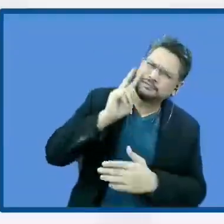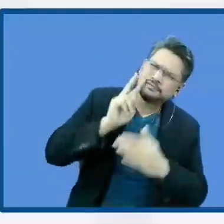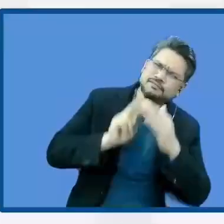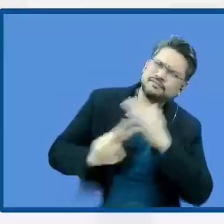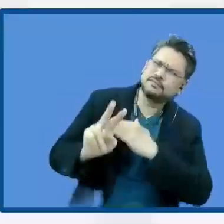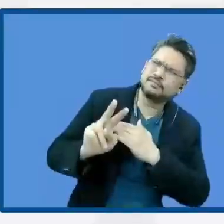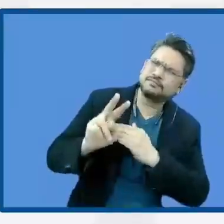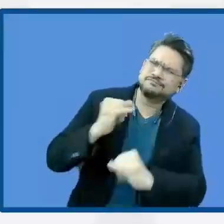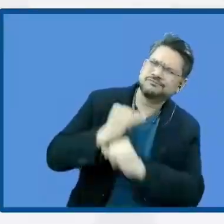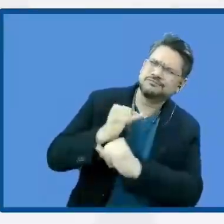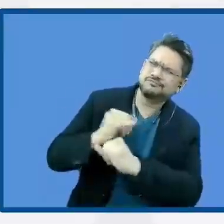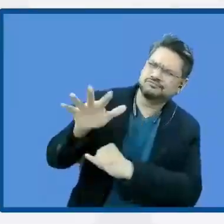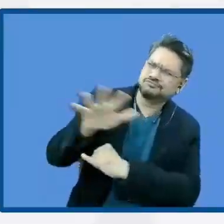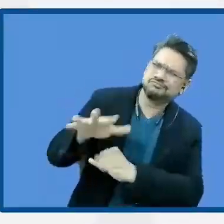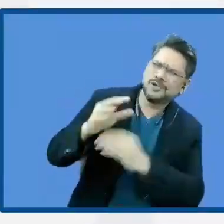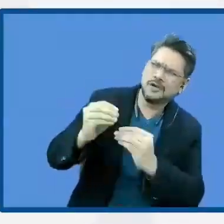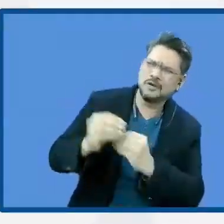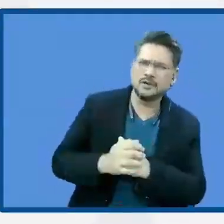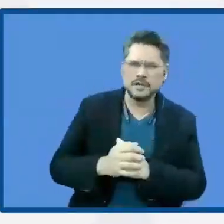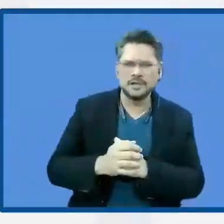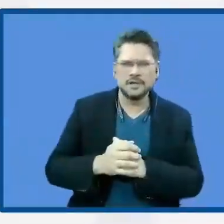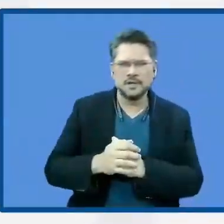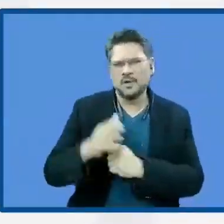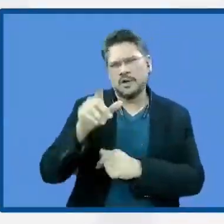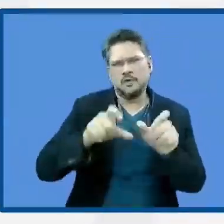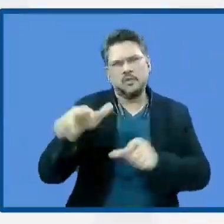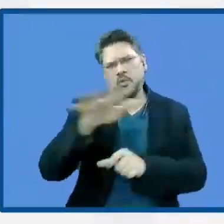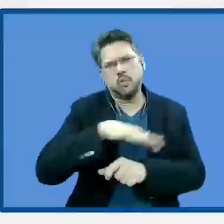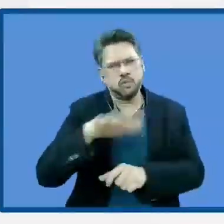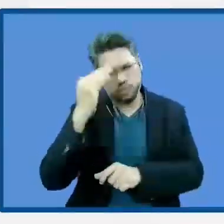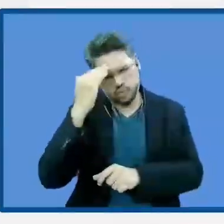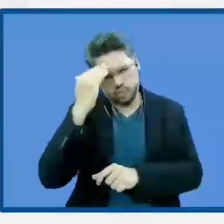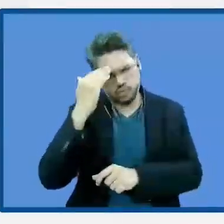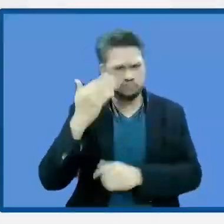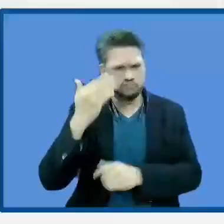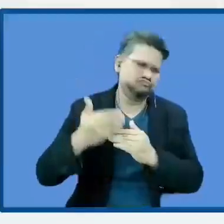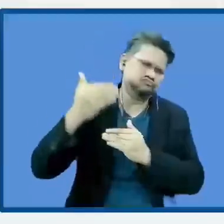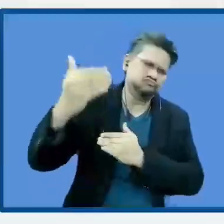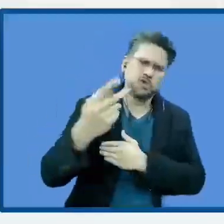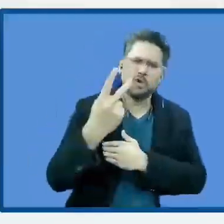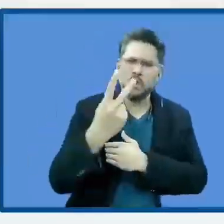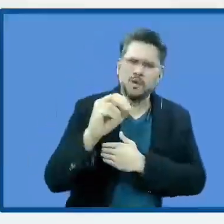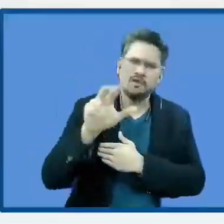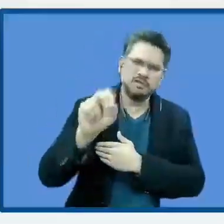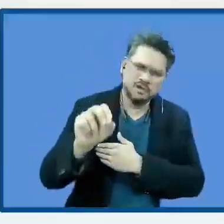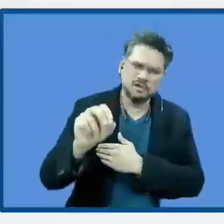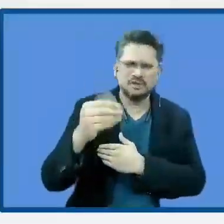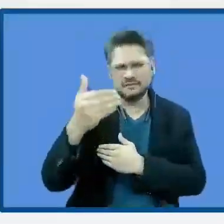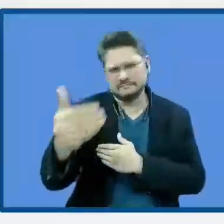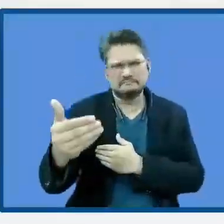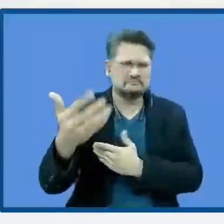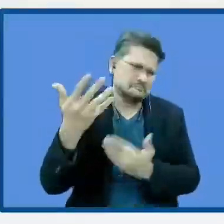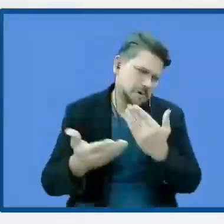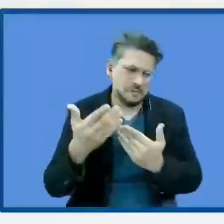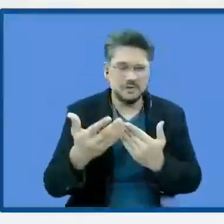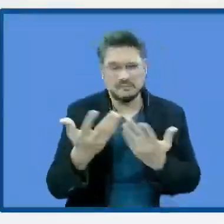that in 2030 we will still have an holistic